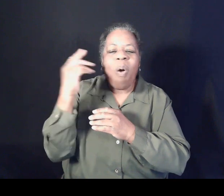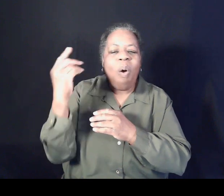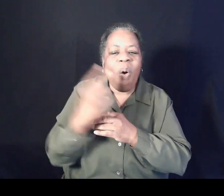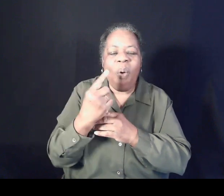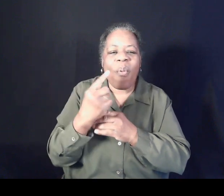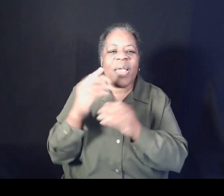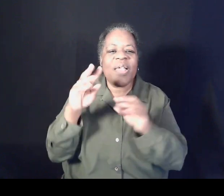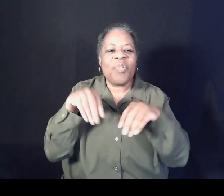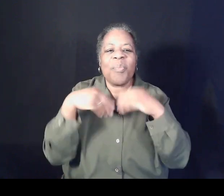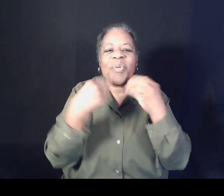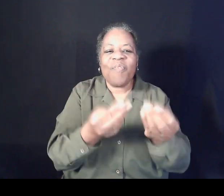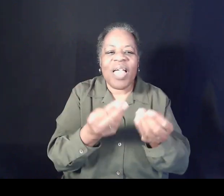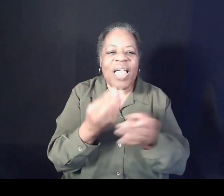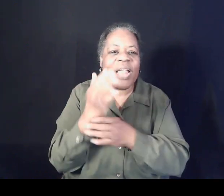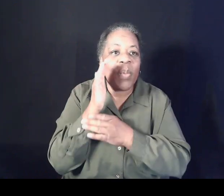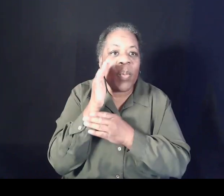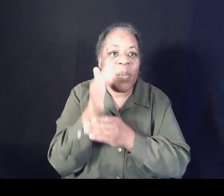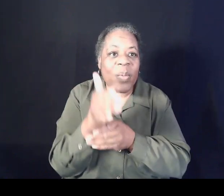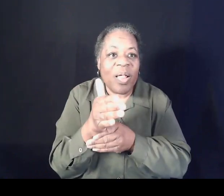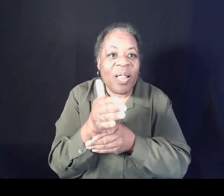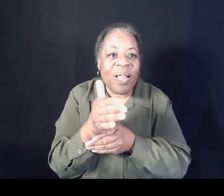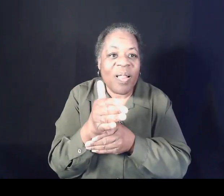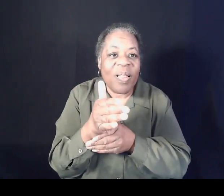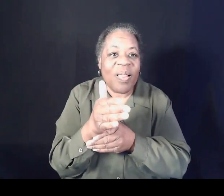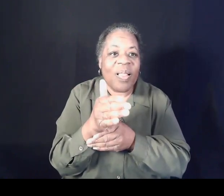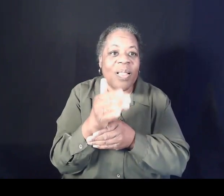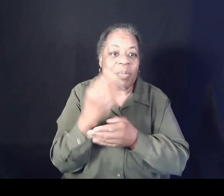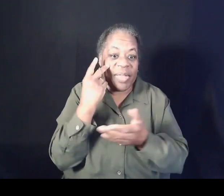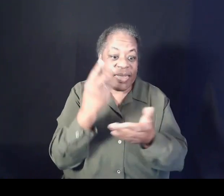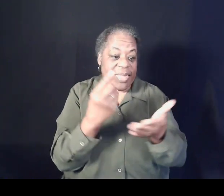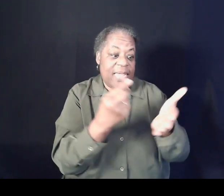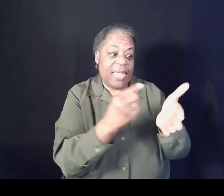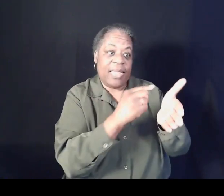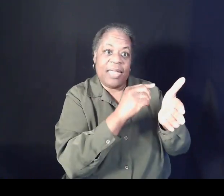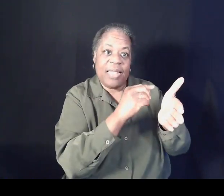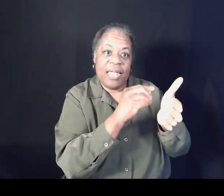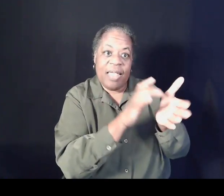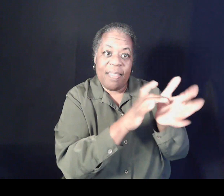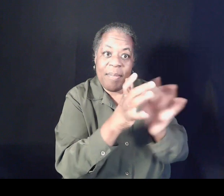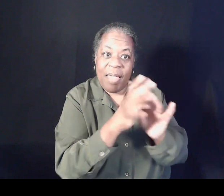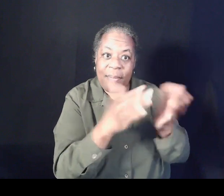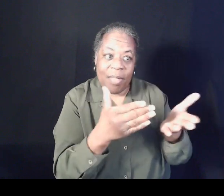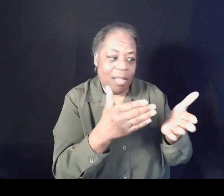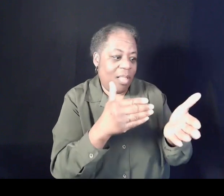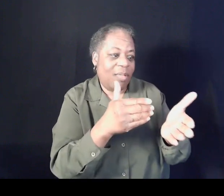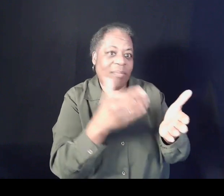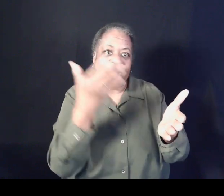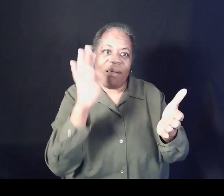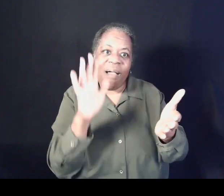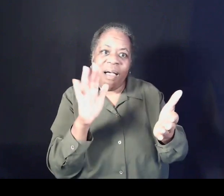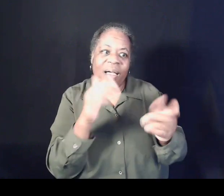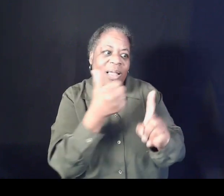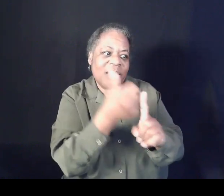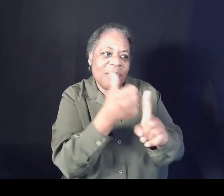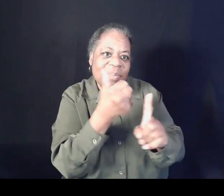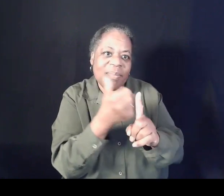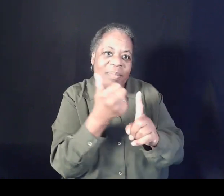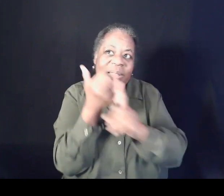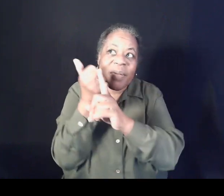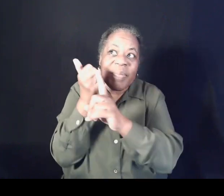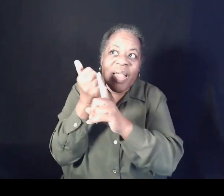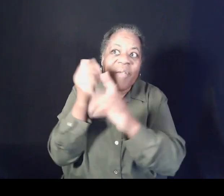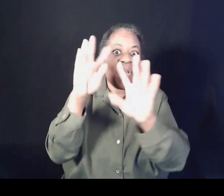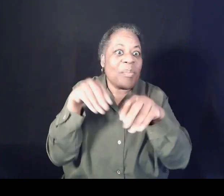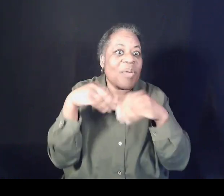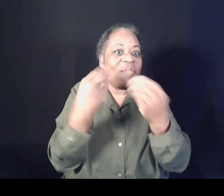That's who he is. We see it all throughout scripture. God is a provider. I hear Brian saying that all the time. God will